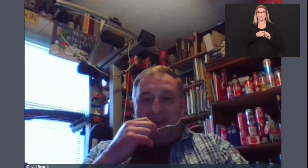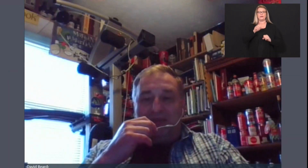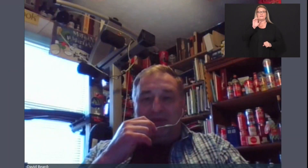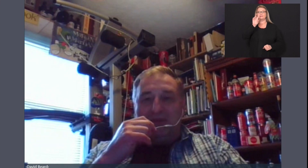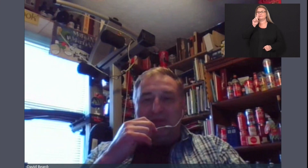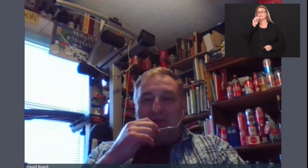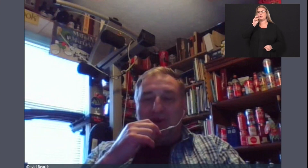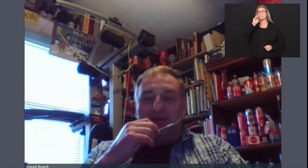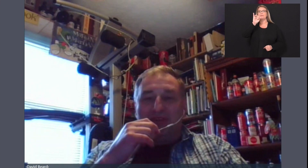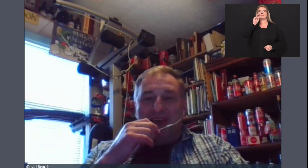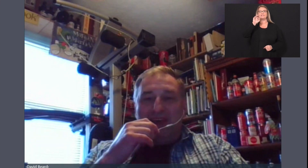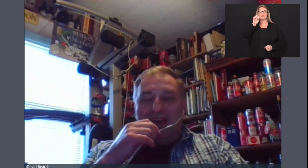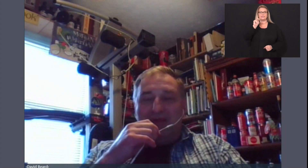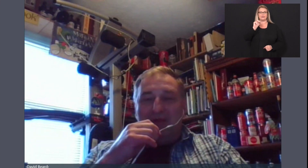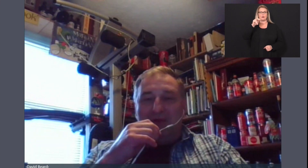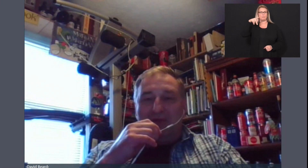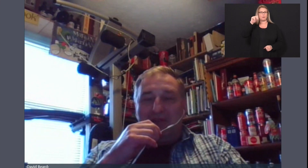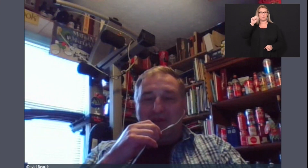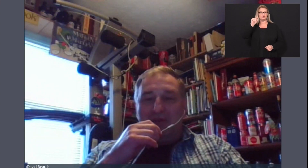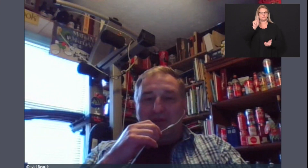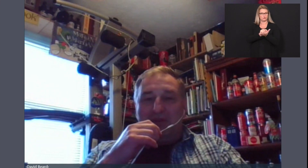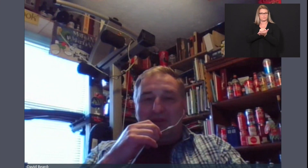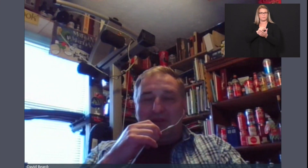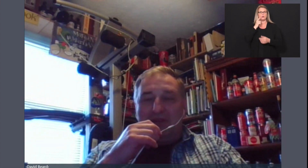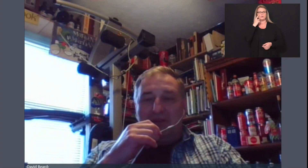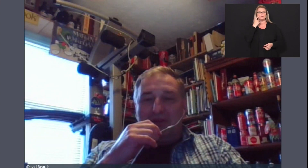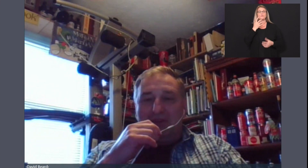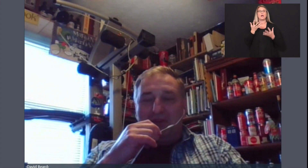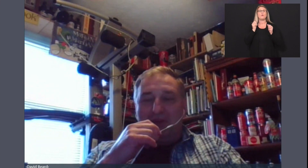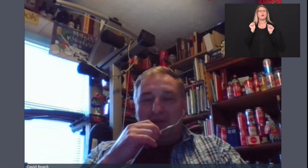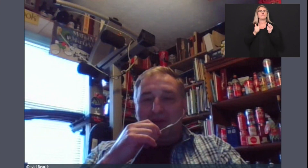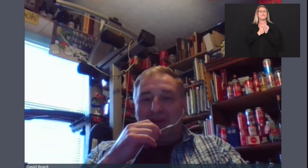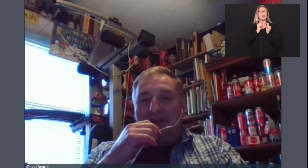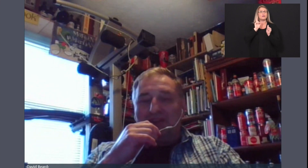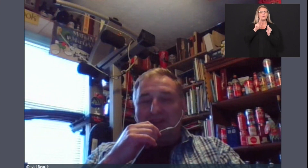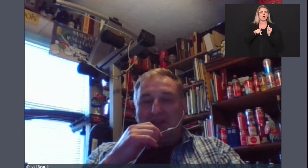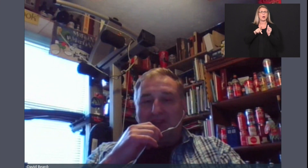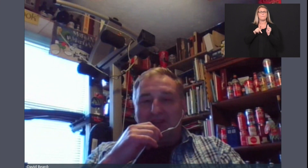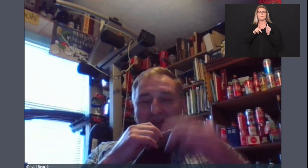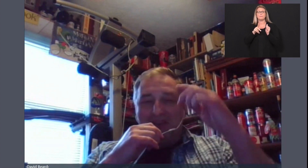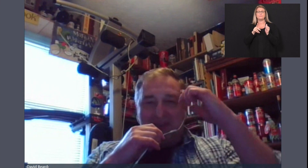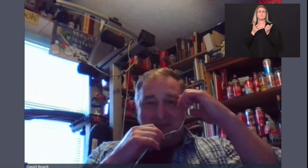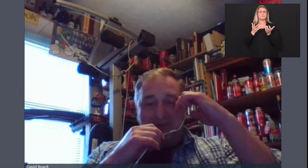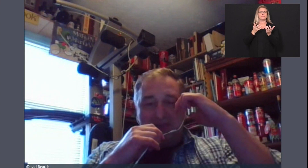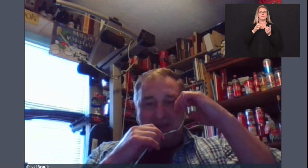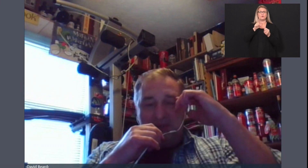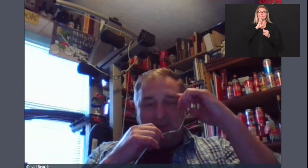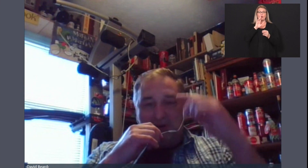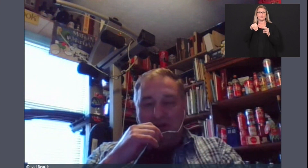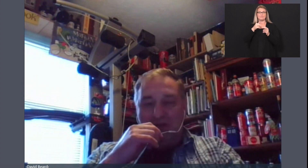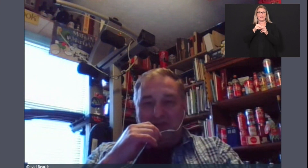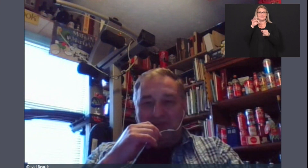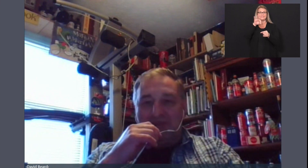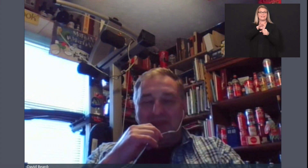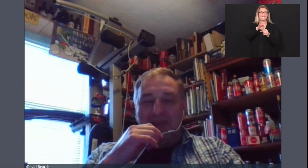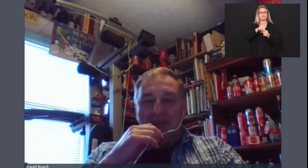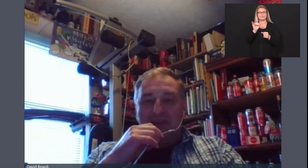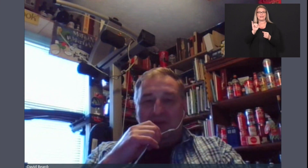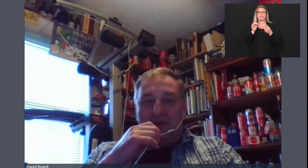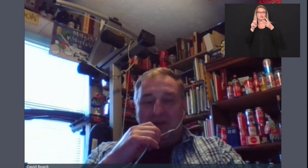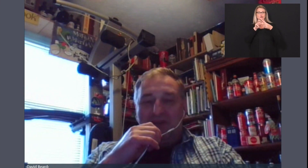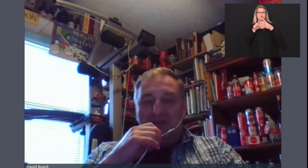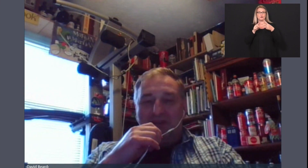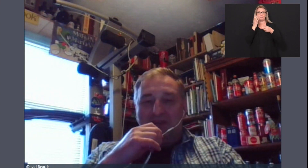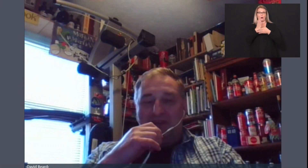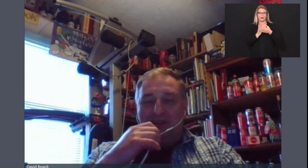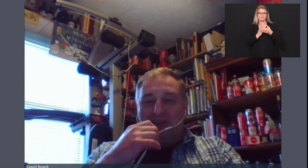Hi, David Beard, Dominion Post. I want to follow up on what you said about working out details of the election with like a two-pronged question.